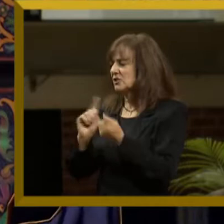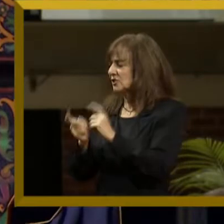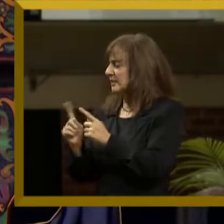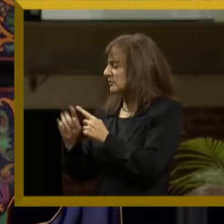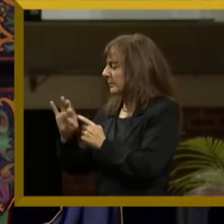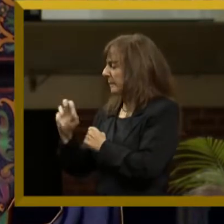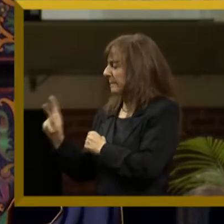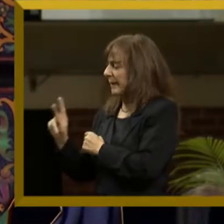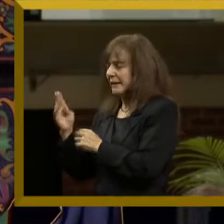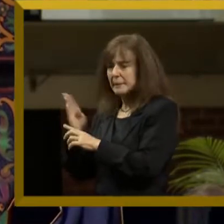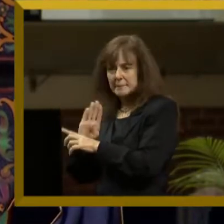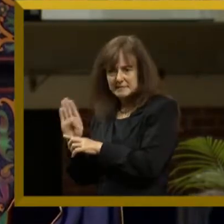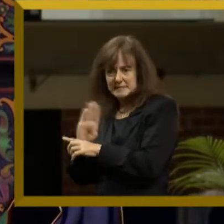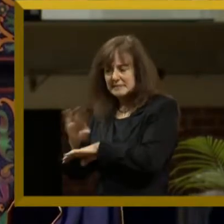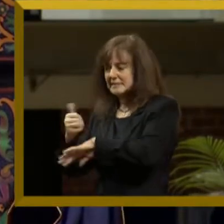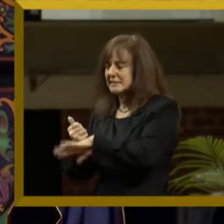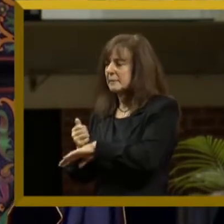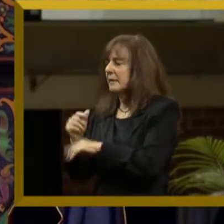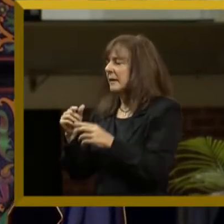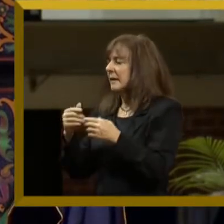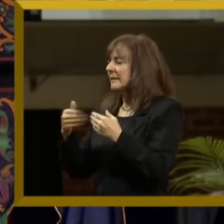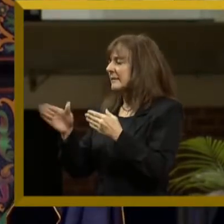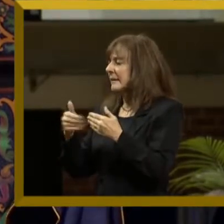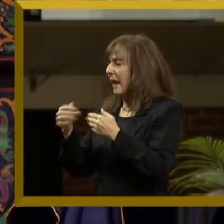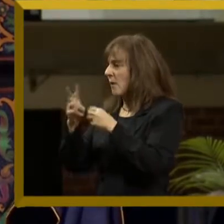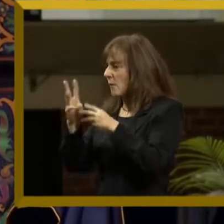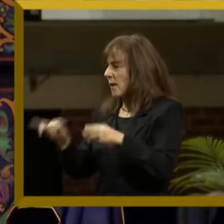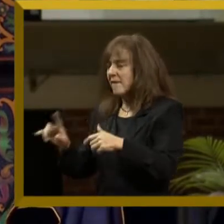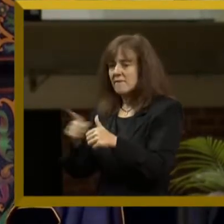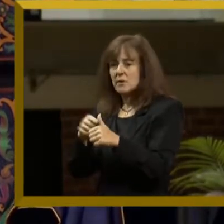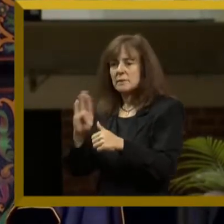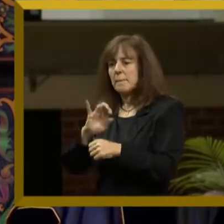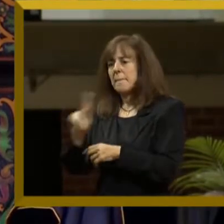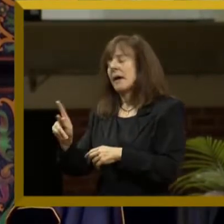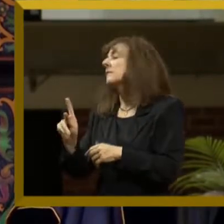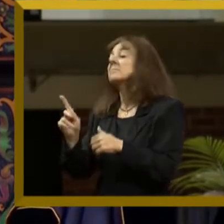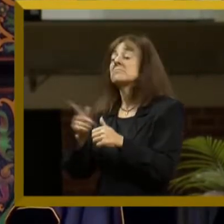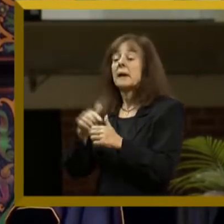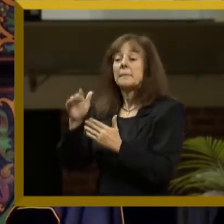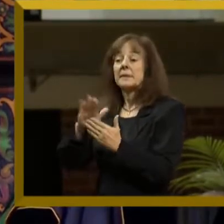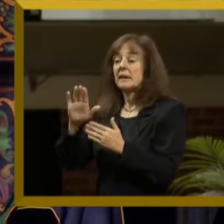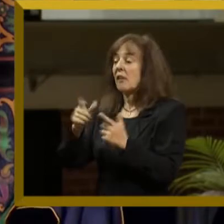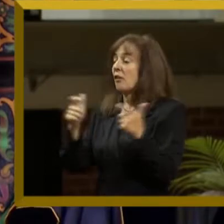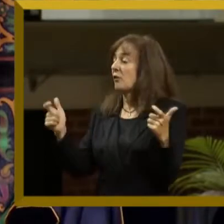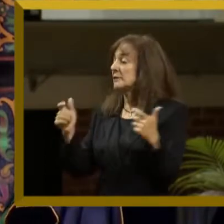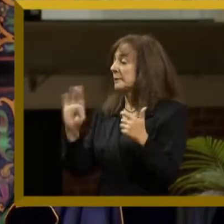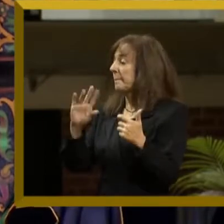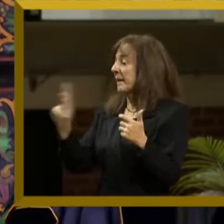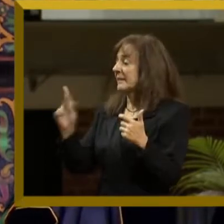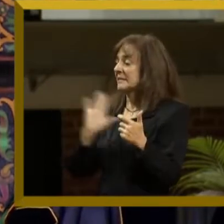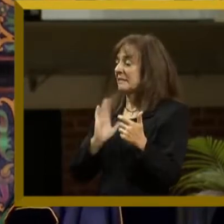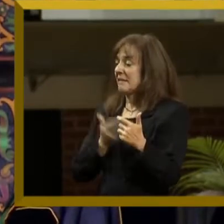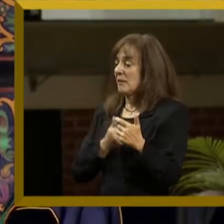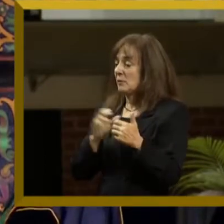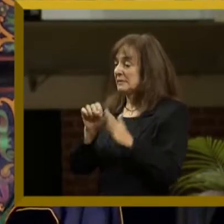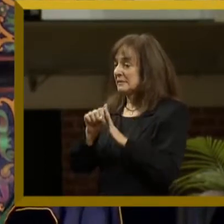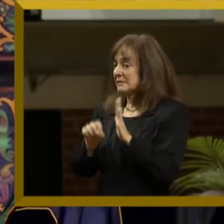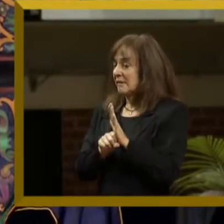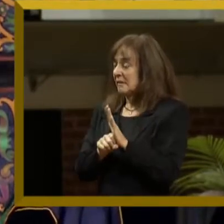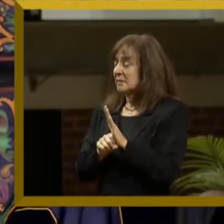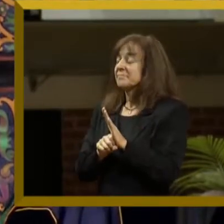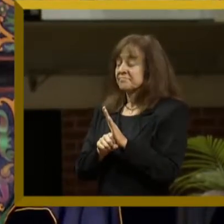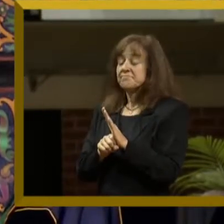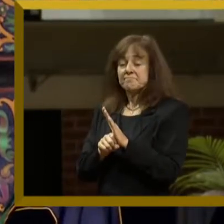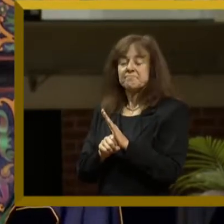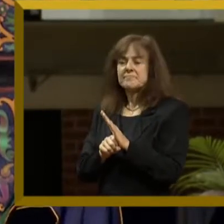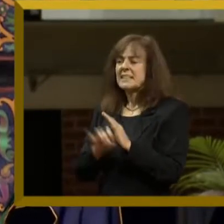as well and eventually established Gateway First Bank, one of the top 10 largest banks in our state. The governor